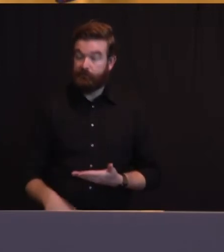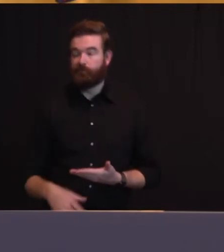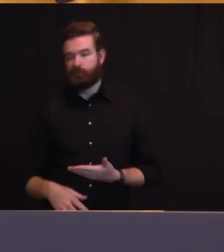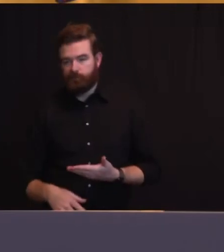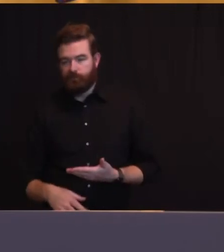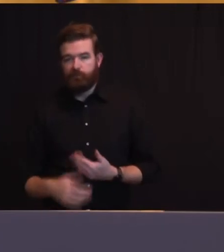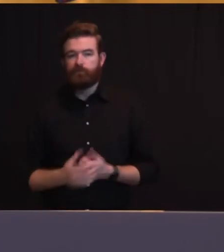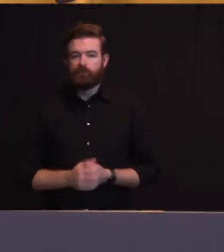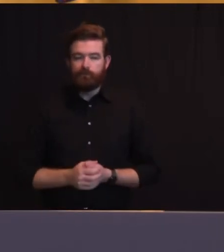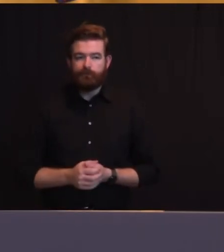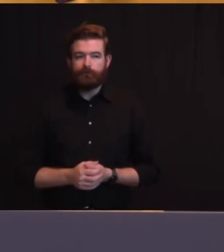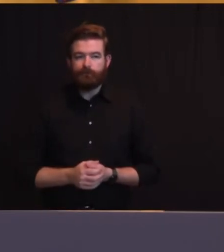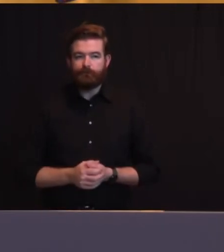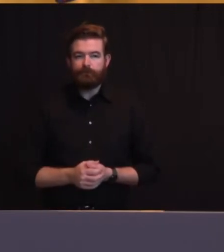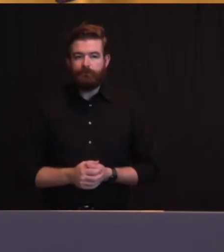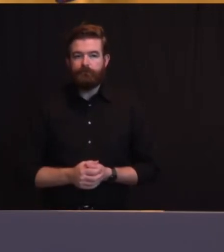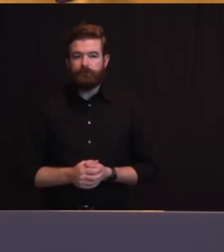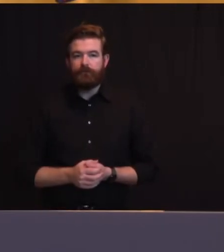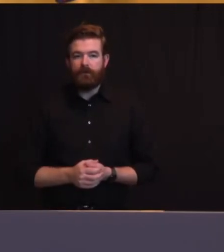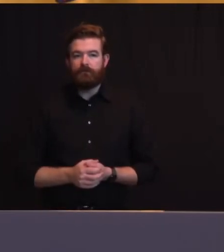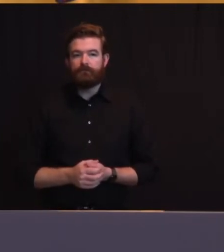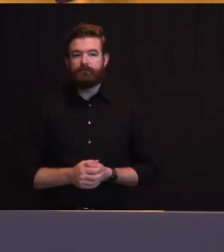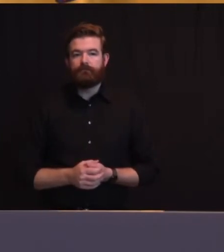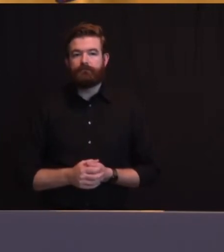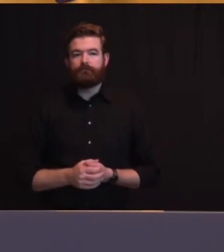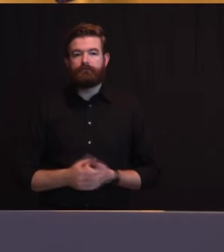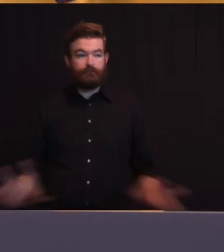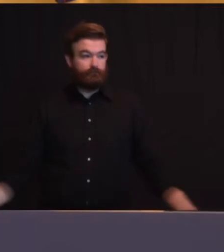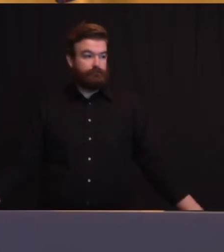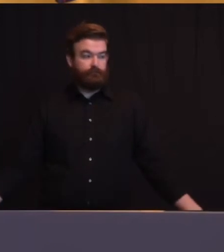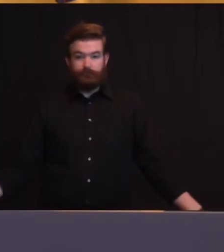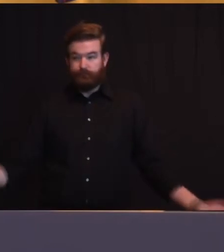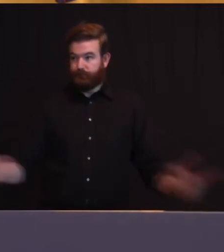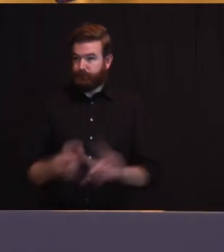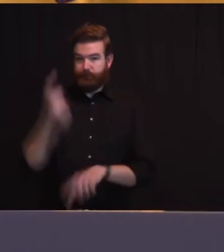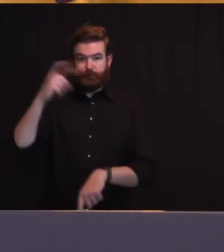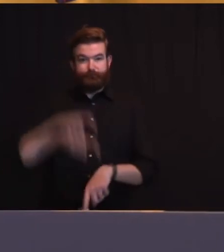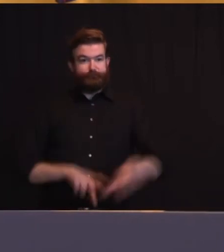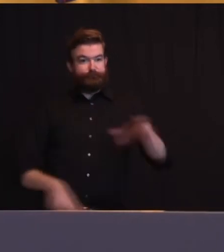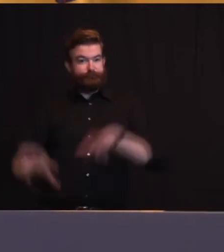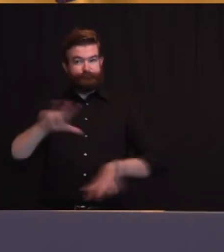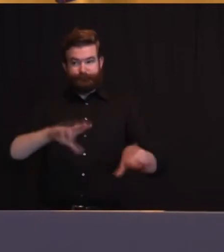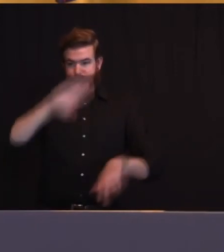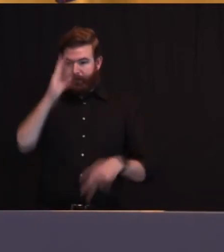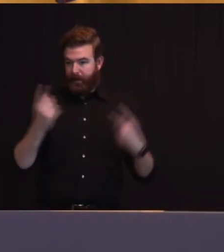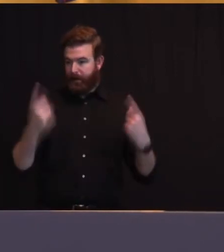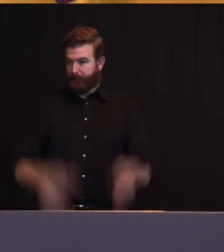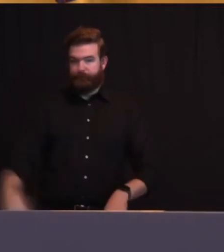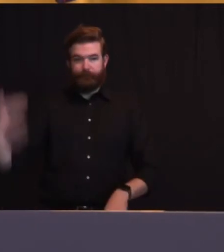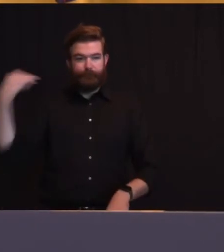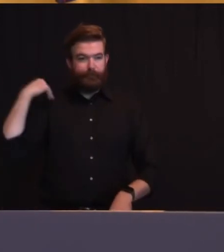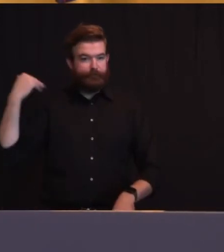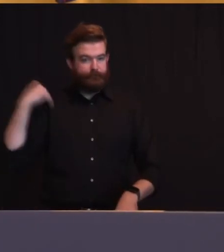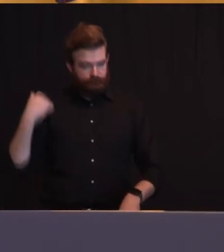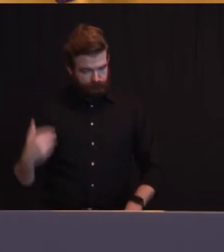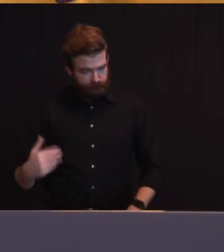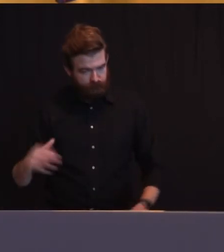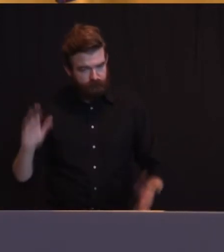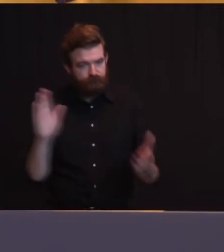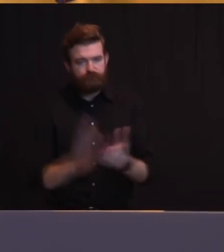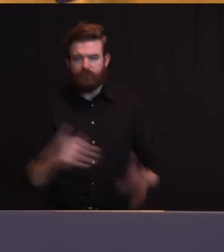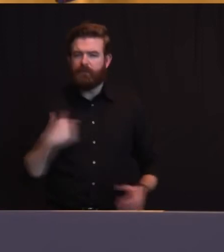understate that. This is a never been done before sort of hurdle, which, listen, this is the United States of America. We could do stuff like that, but